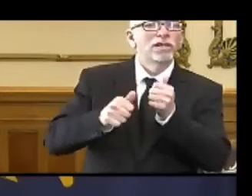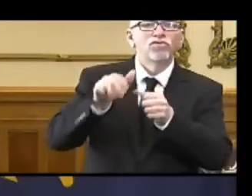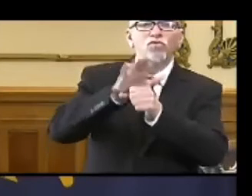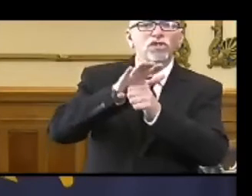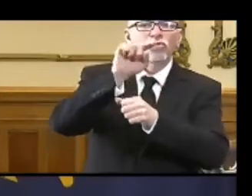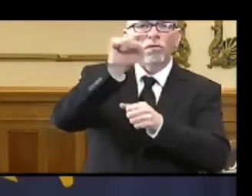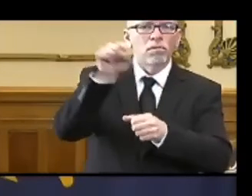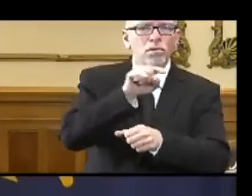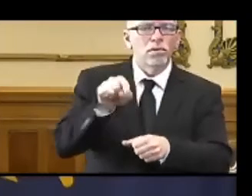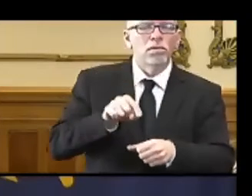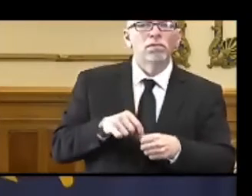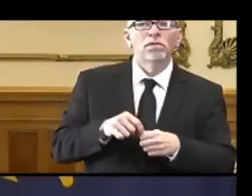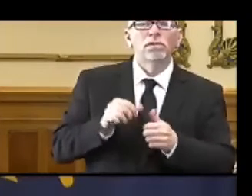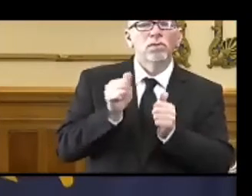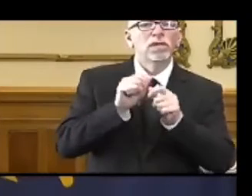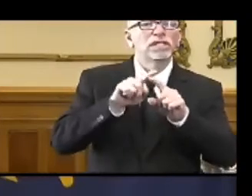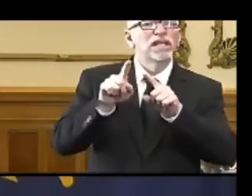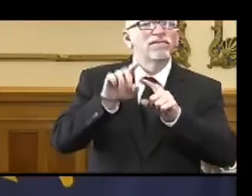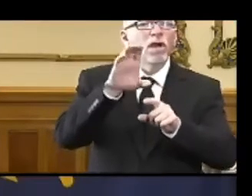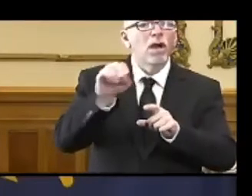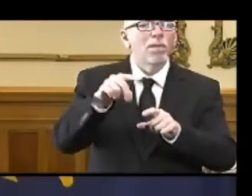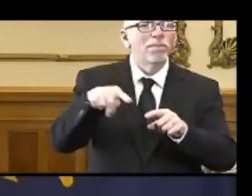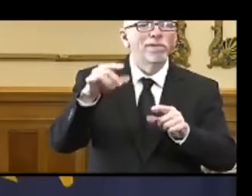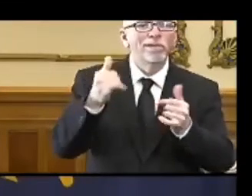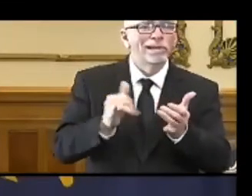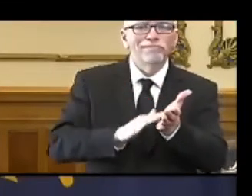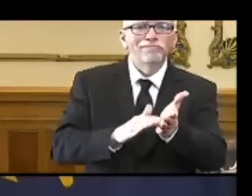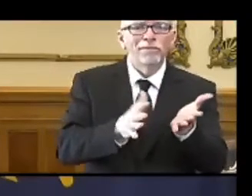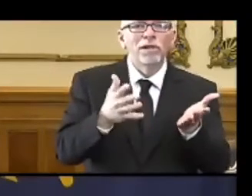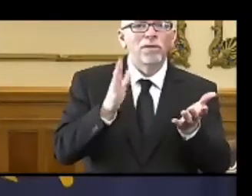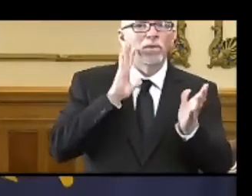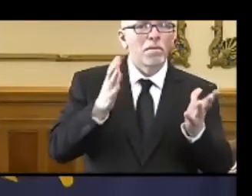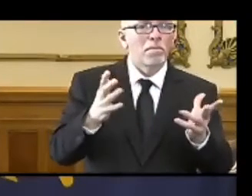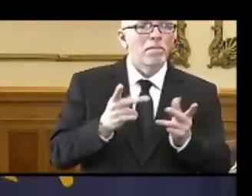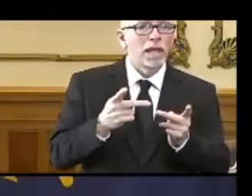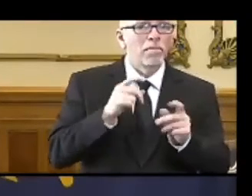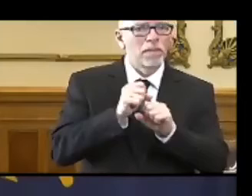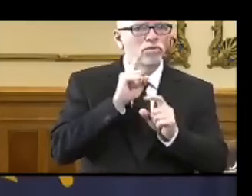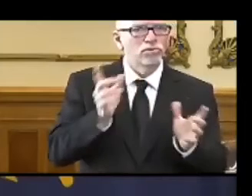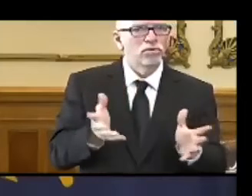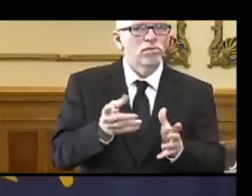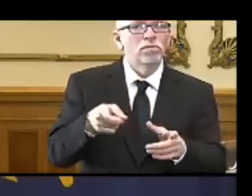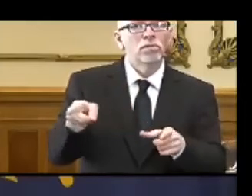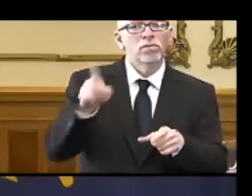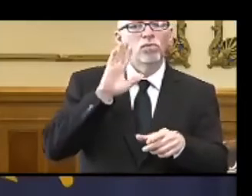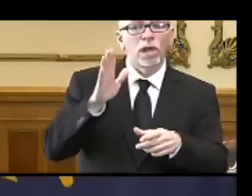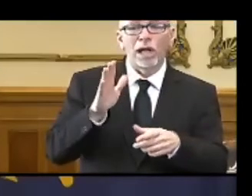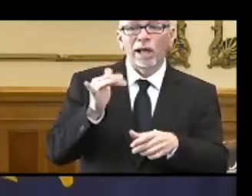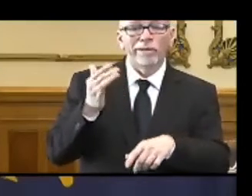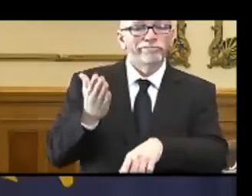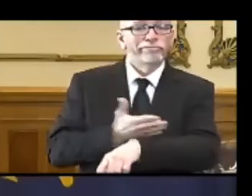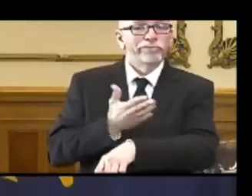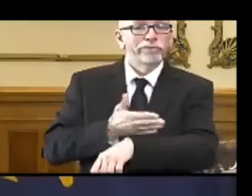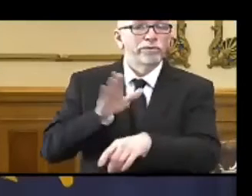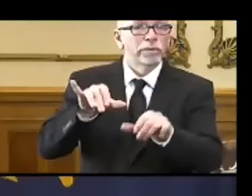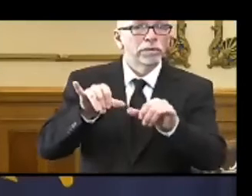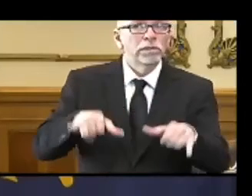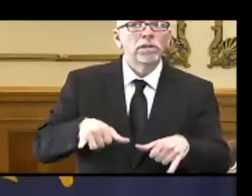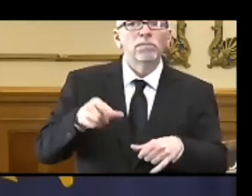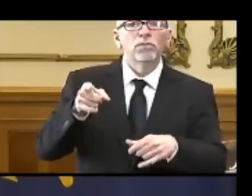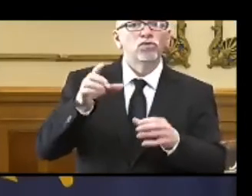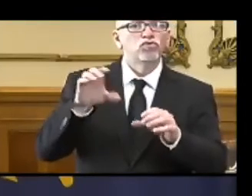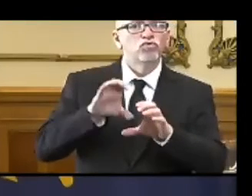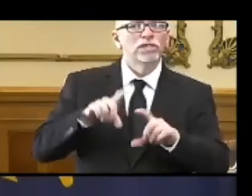again, with those companies. And as they modernize, as they do